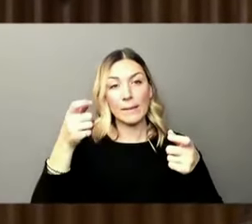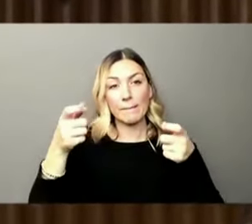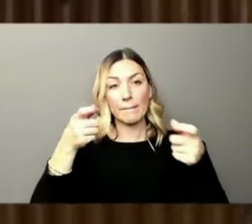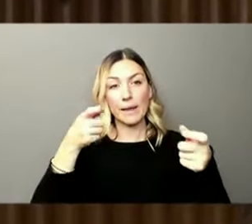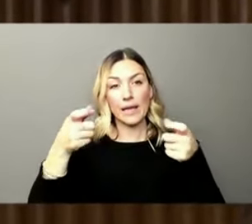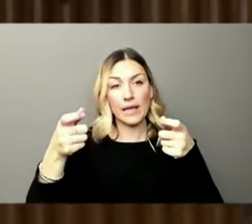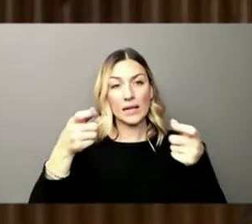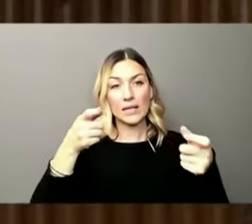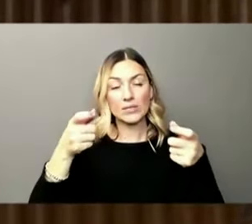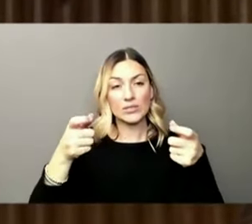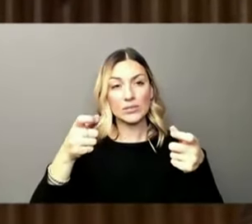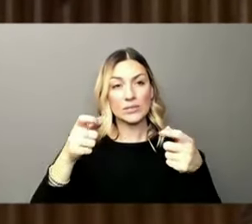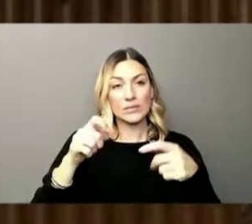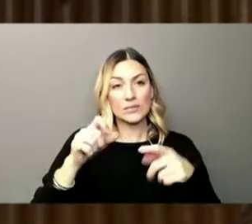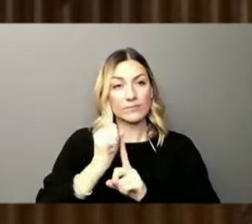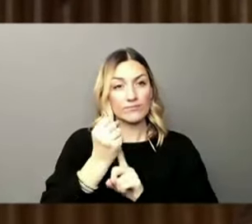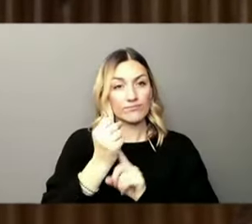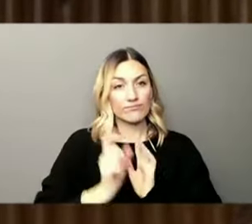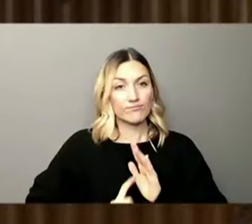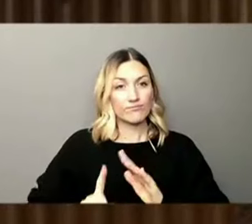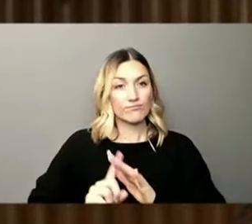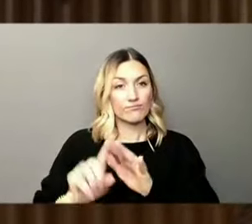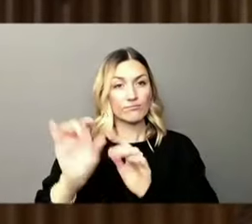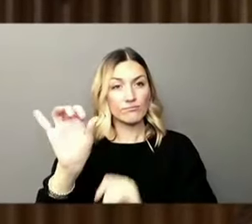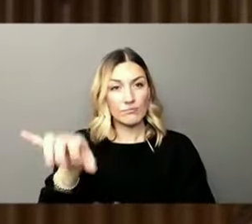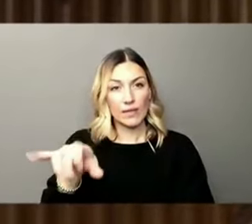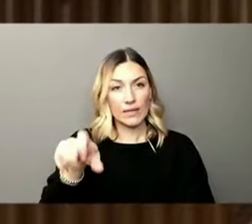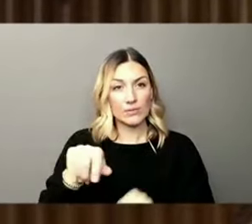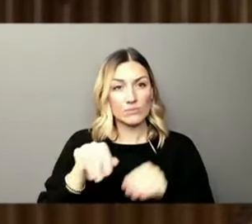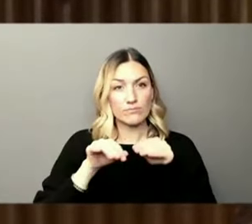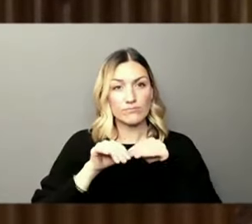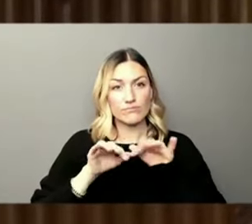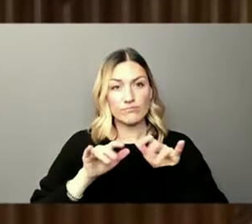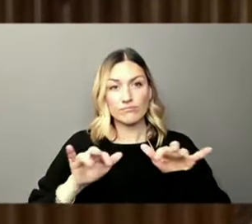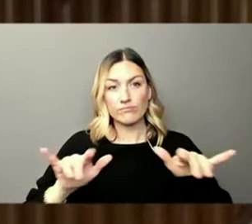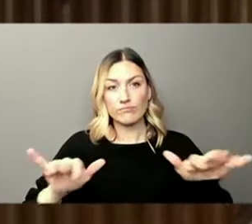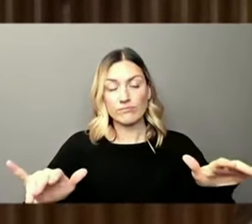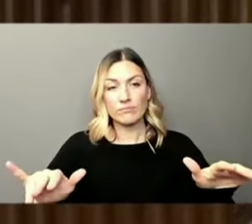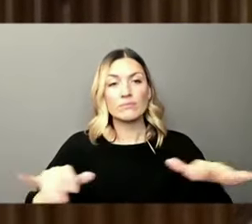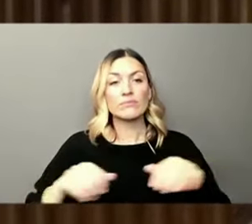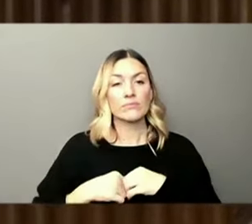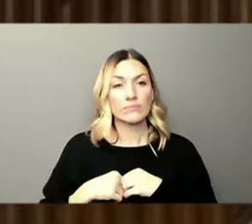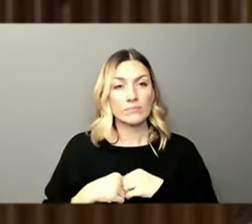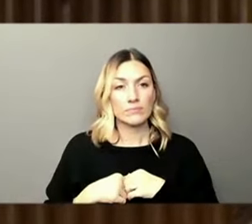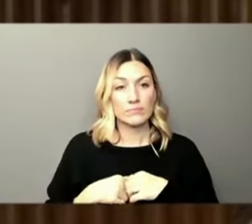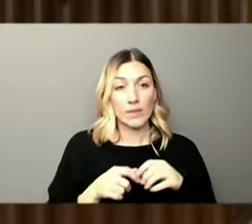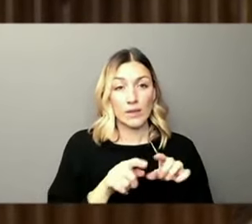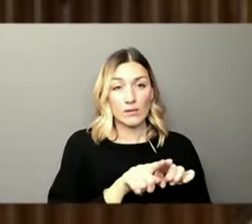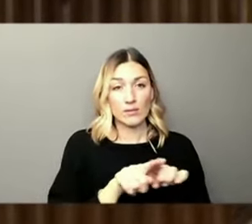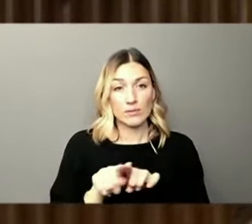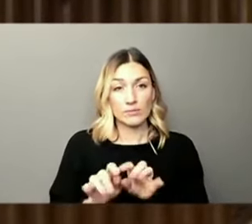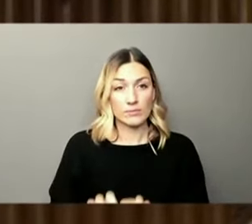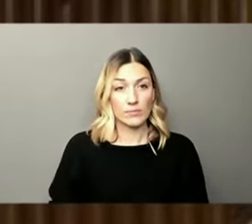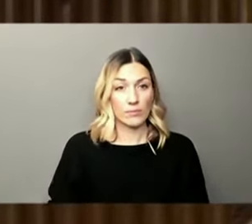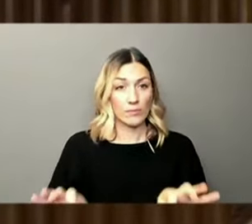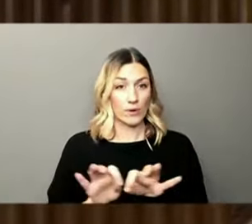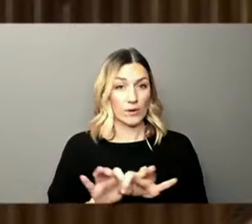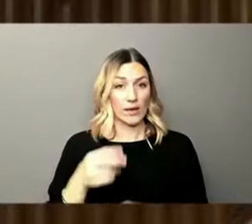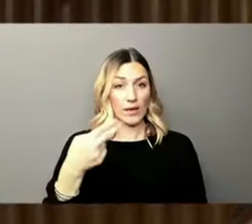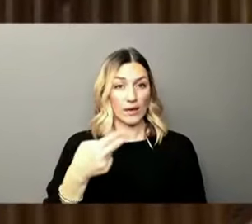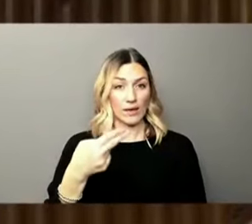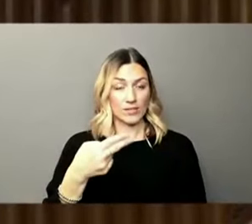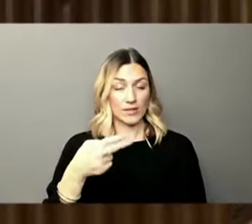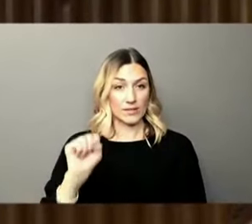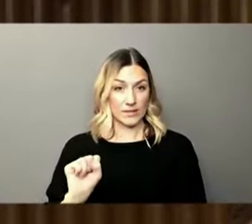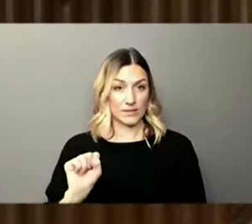manage these conditions. That needs to be disseminated widely, and I think there's also a role to play through HHS